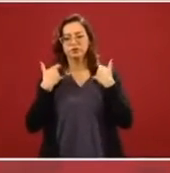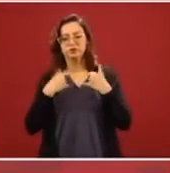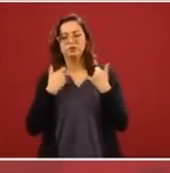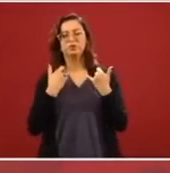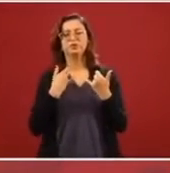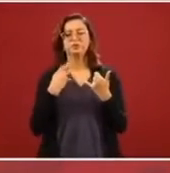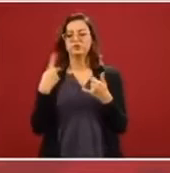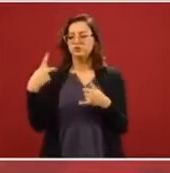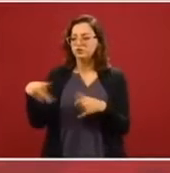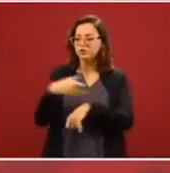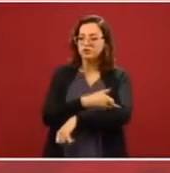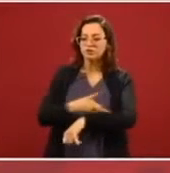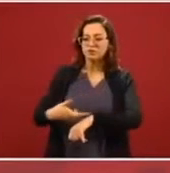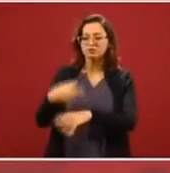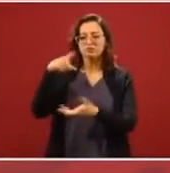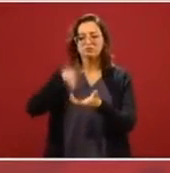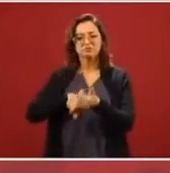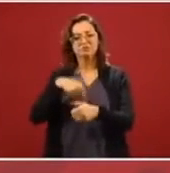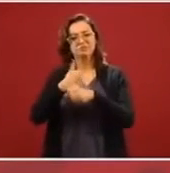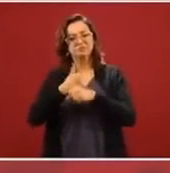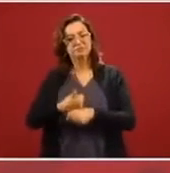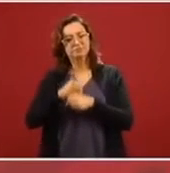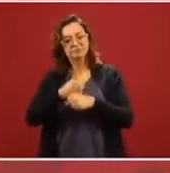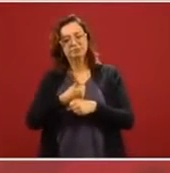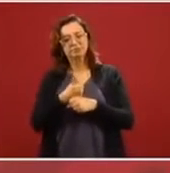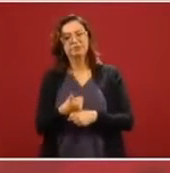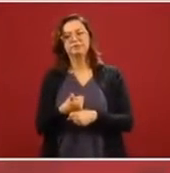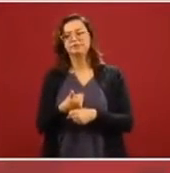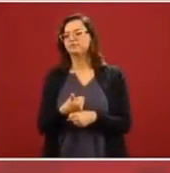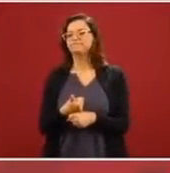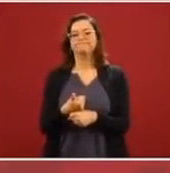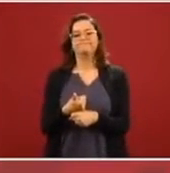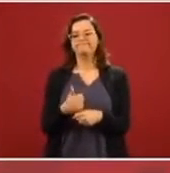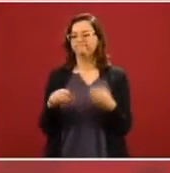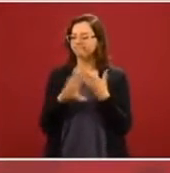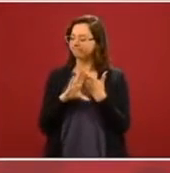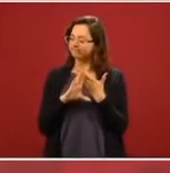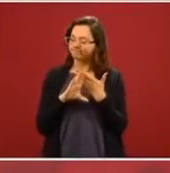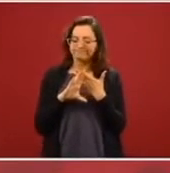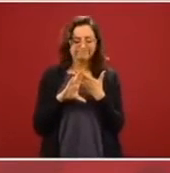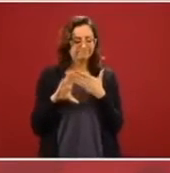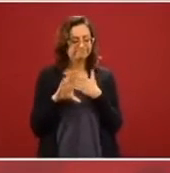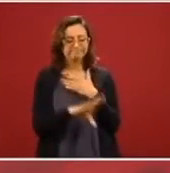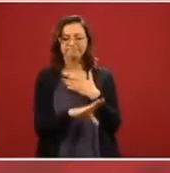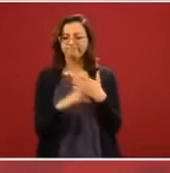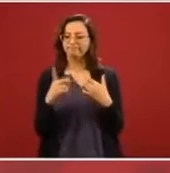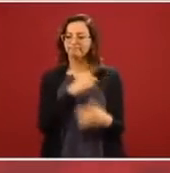their families, y tenemos que and we need contrarrestar, to counteract it.